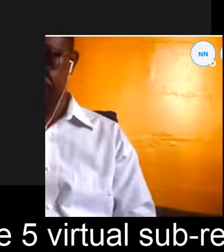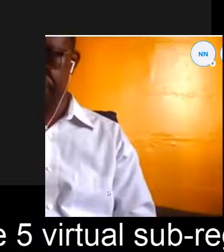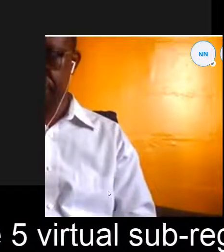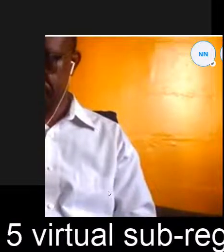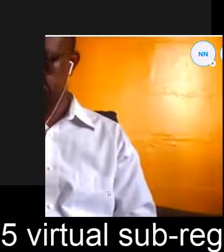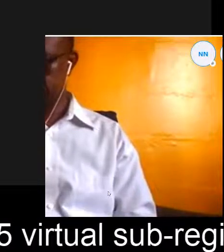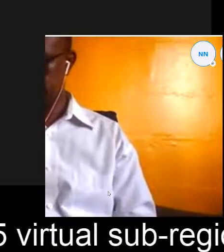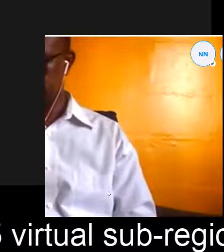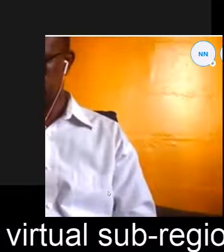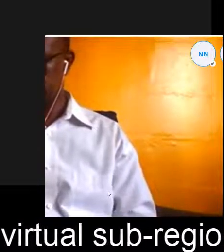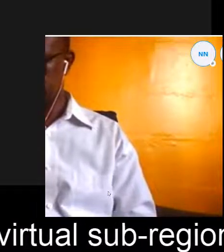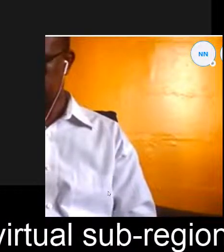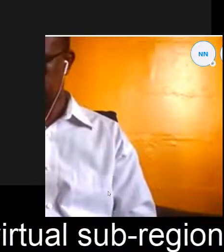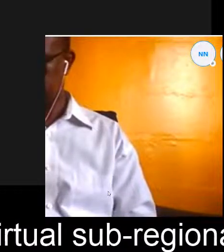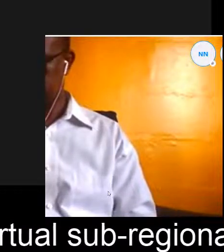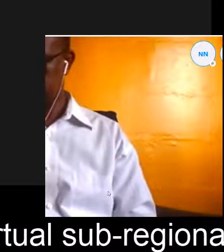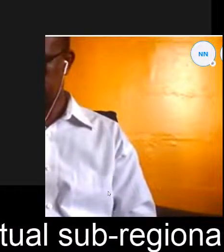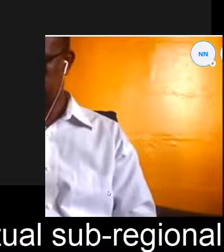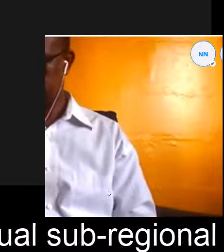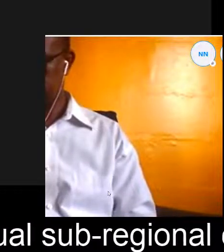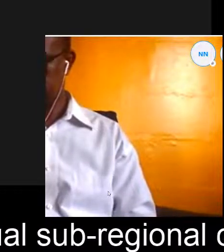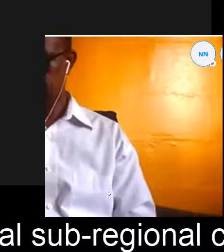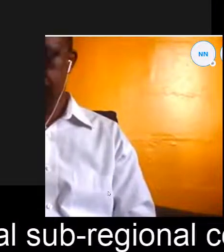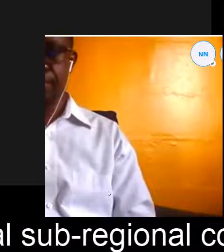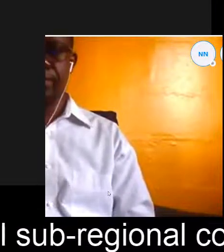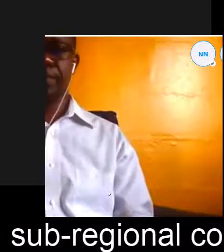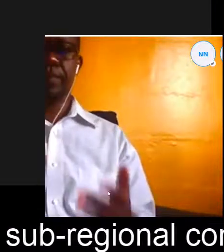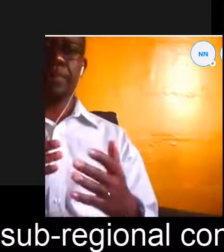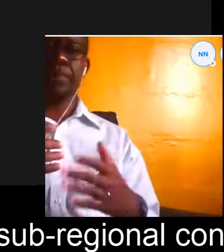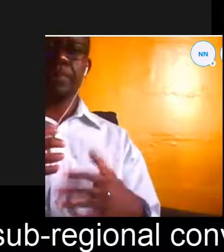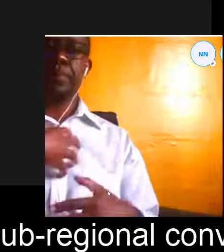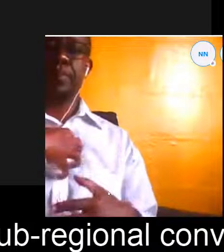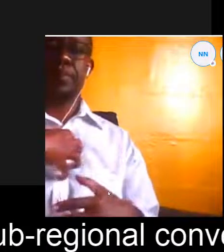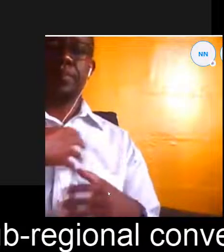can have maybe a 5-minute break.